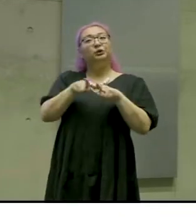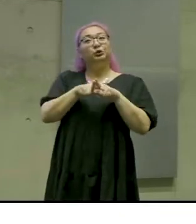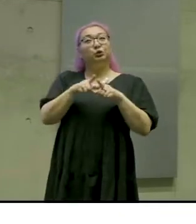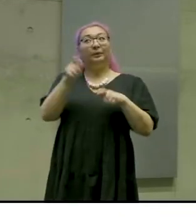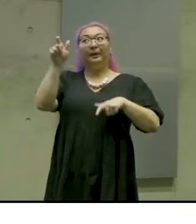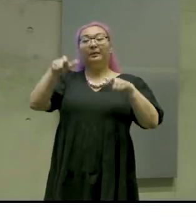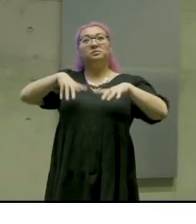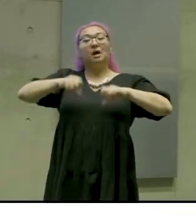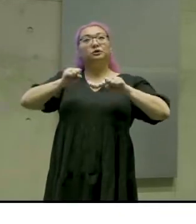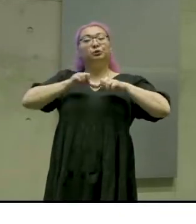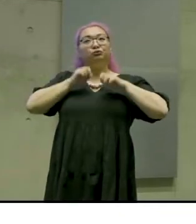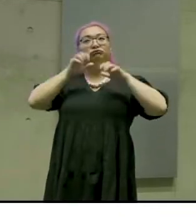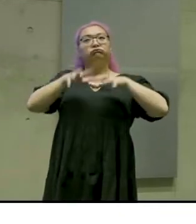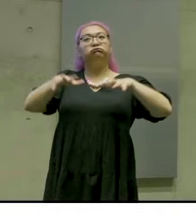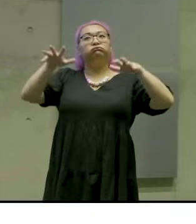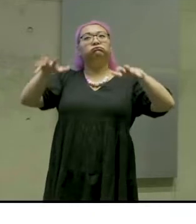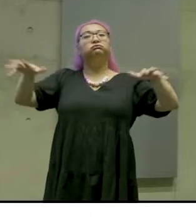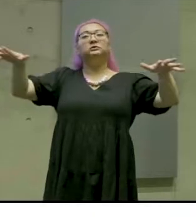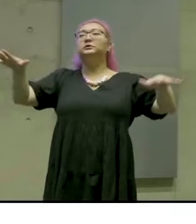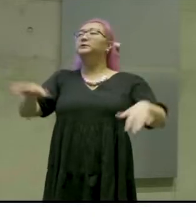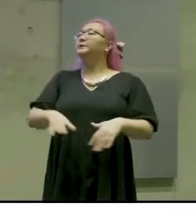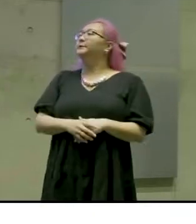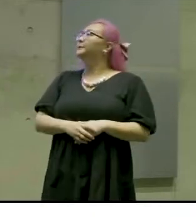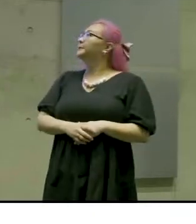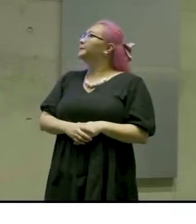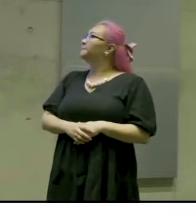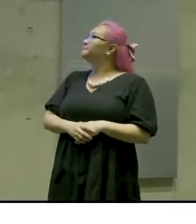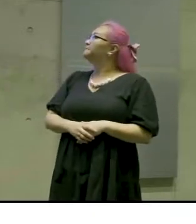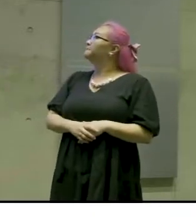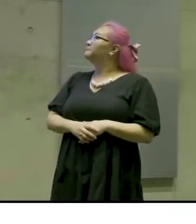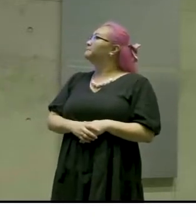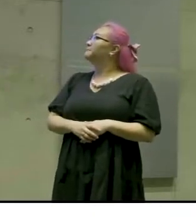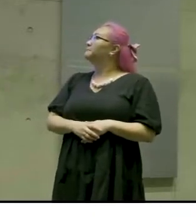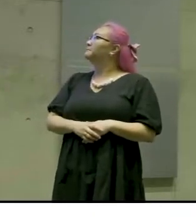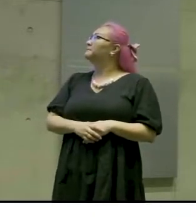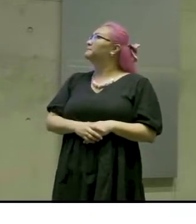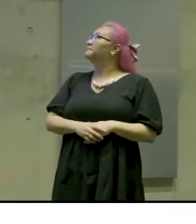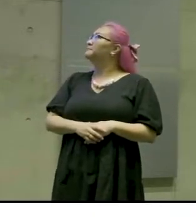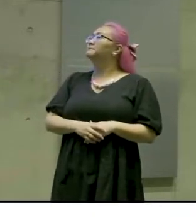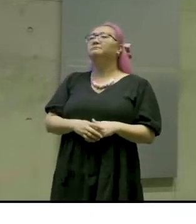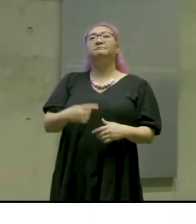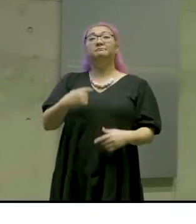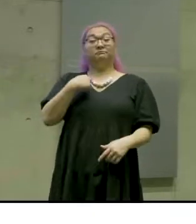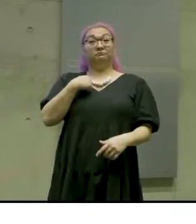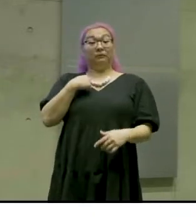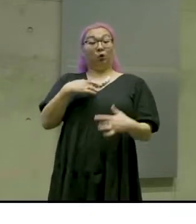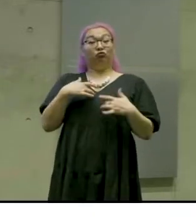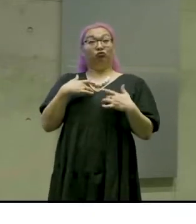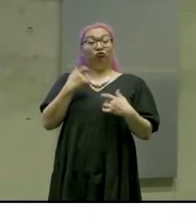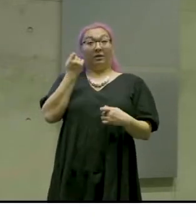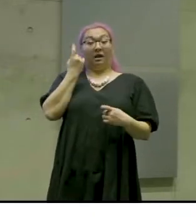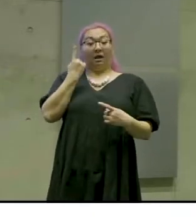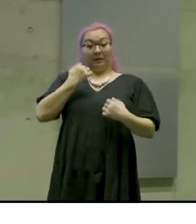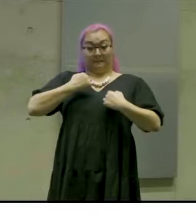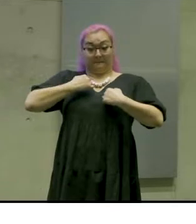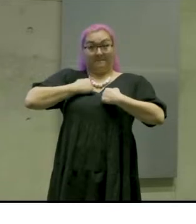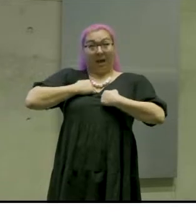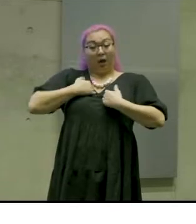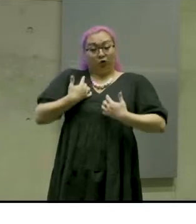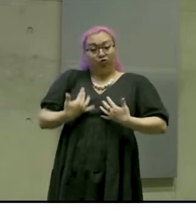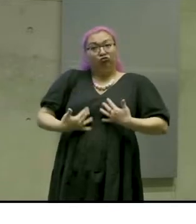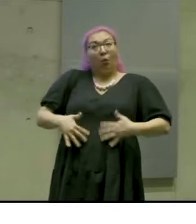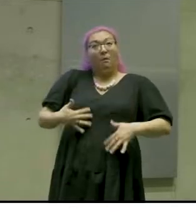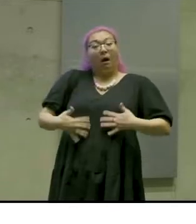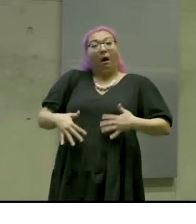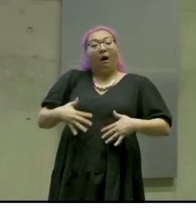And I realized that traumas and tensions and everything will be reflected in my own perception of the world. And the deeper